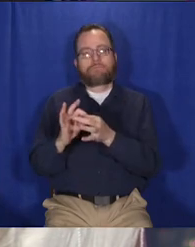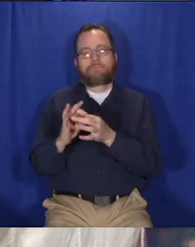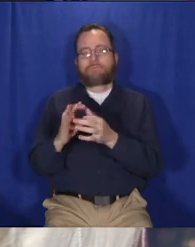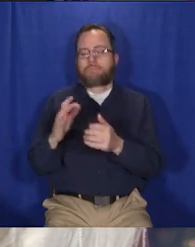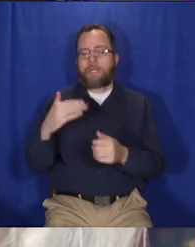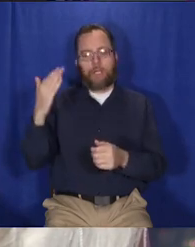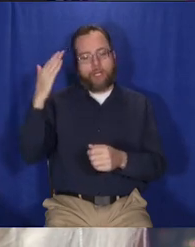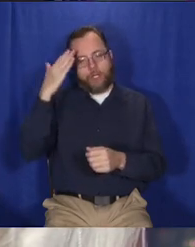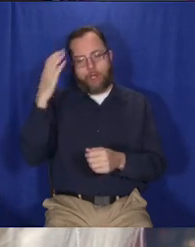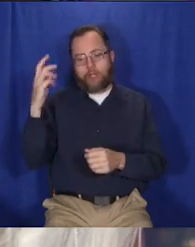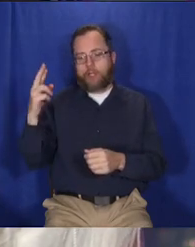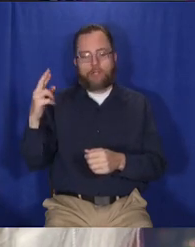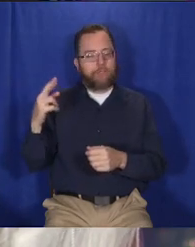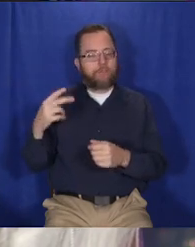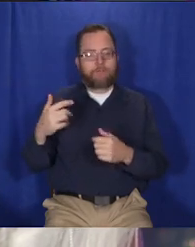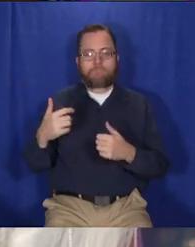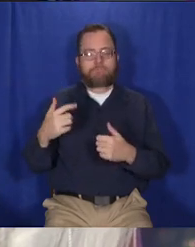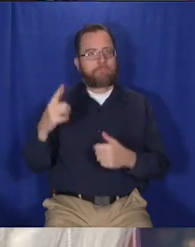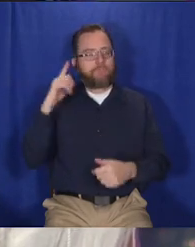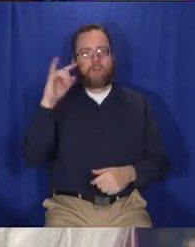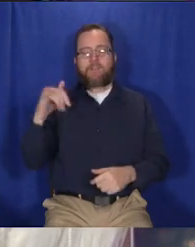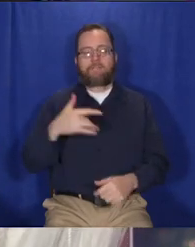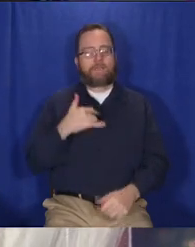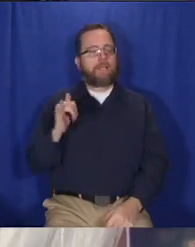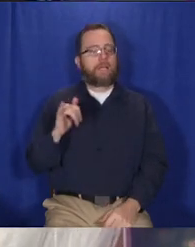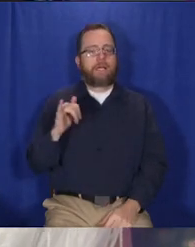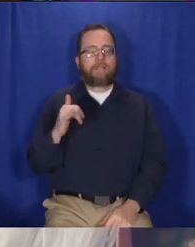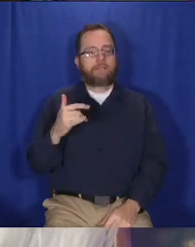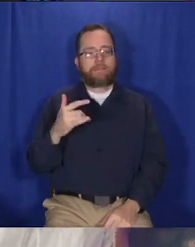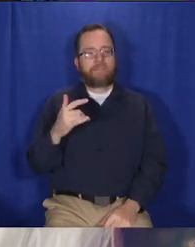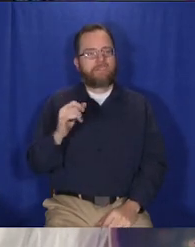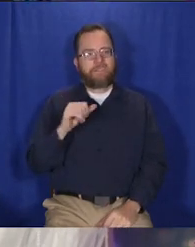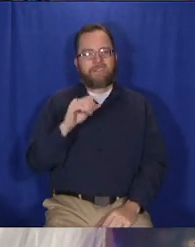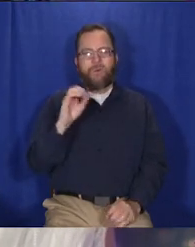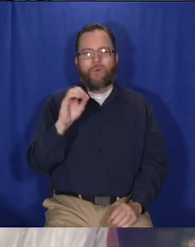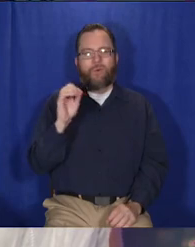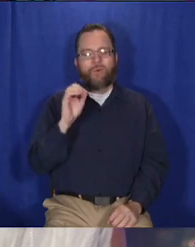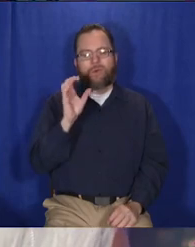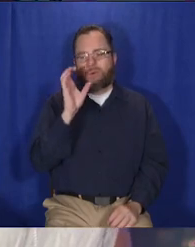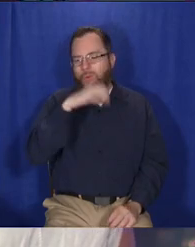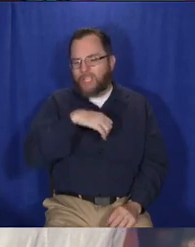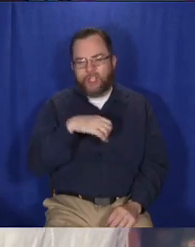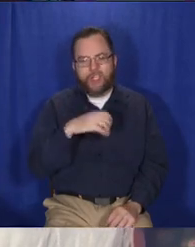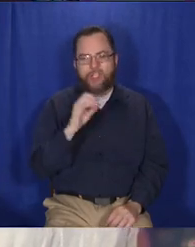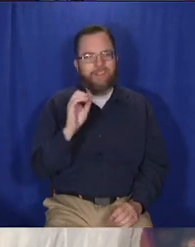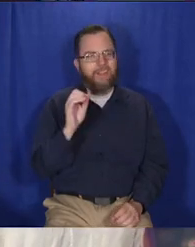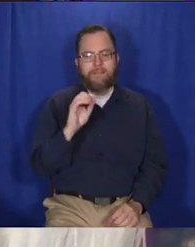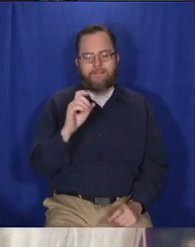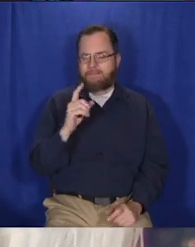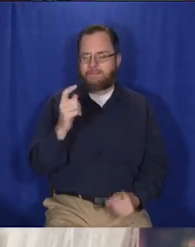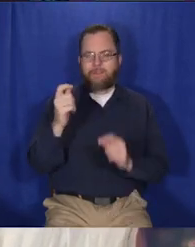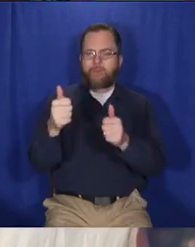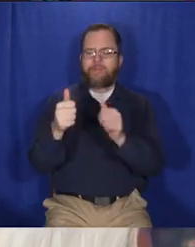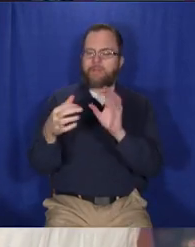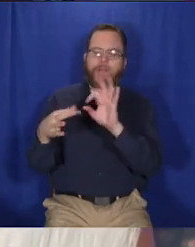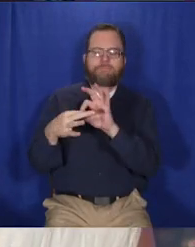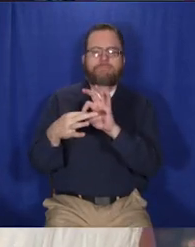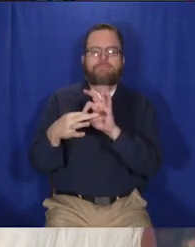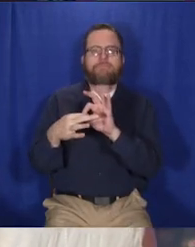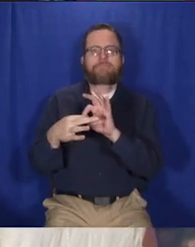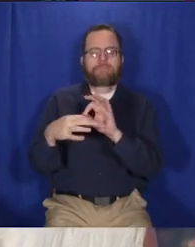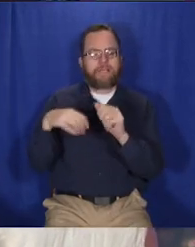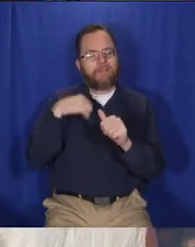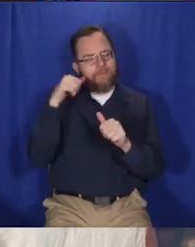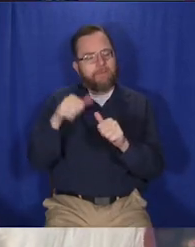of our siblings. For me, at least, it felt like nothing was weird or anything. She kind of clicked and fit right in right from the start.